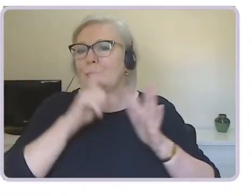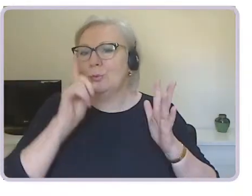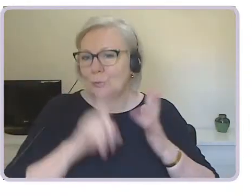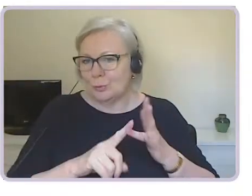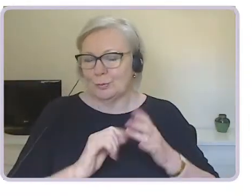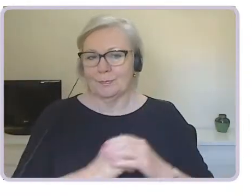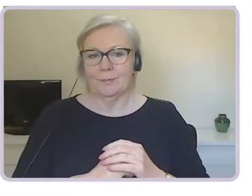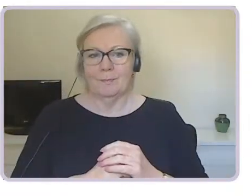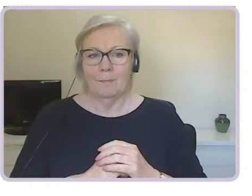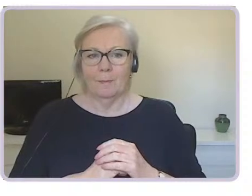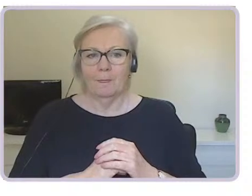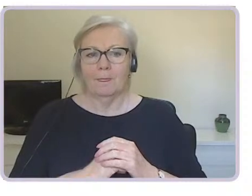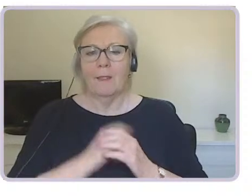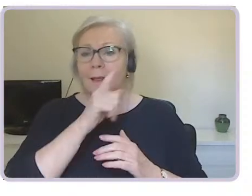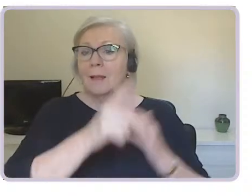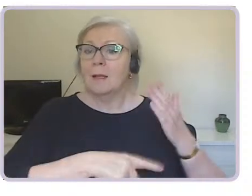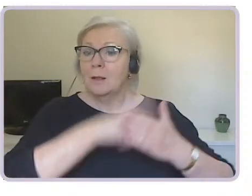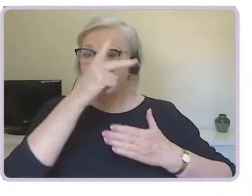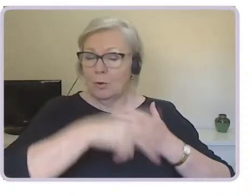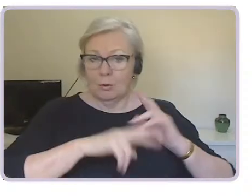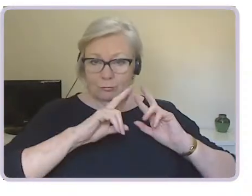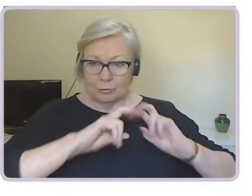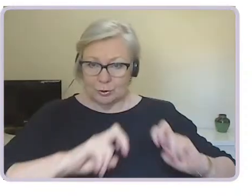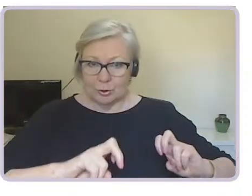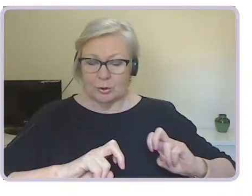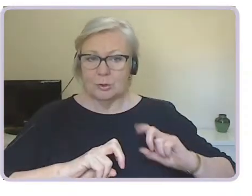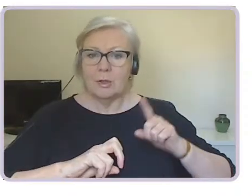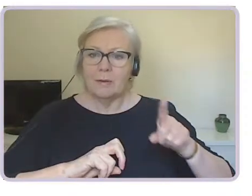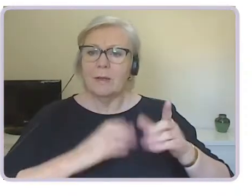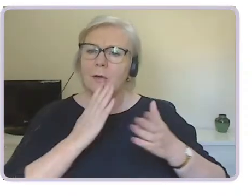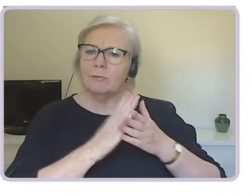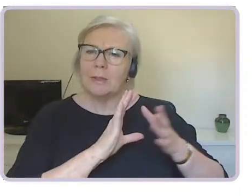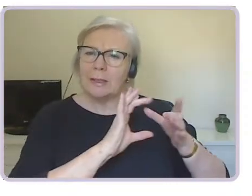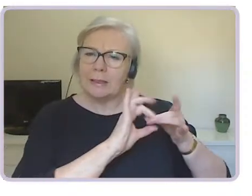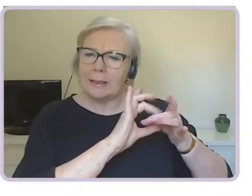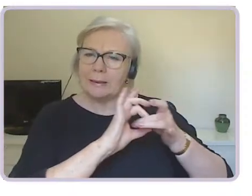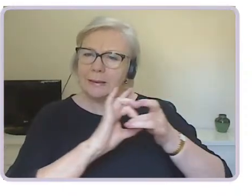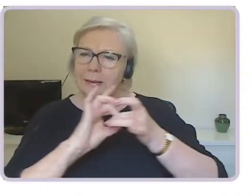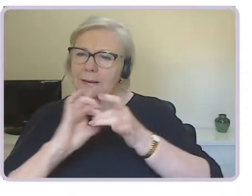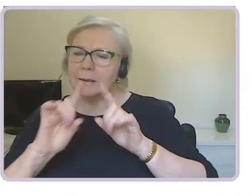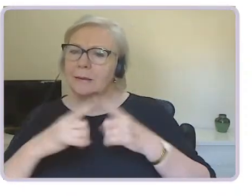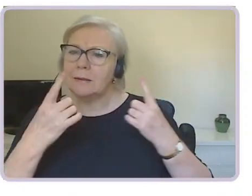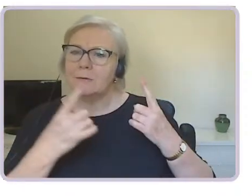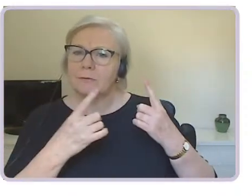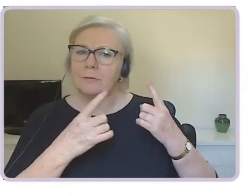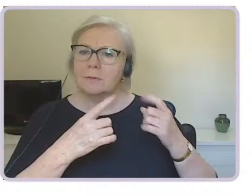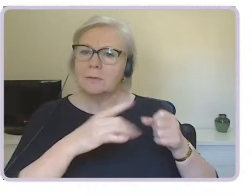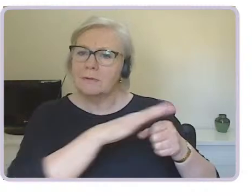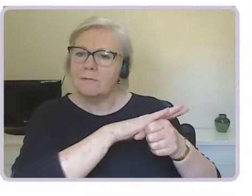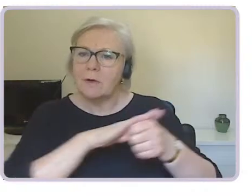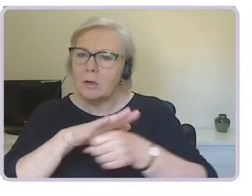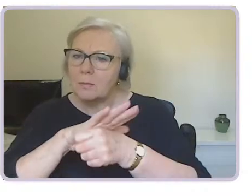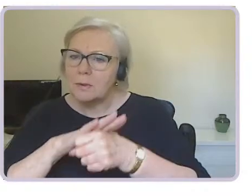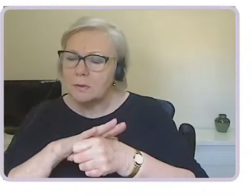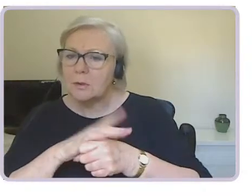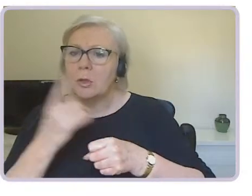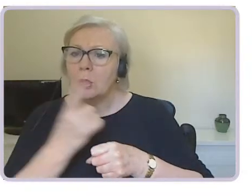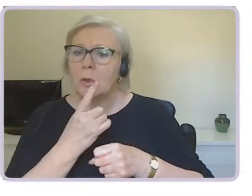of research is actually about connecting the different sectors that have a responsibility in keeping people